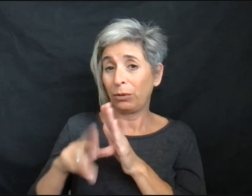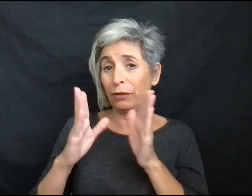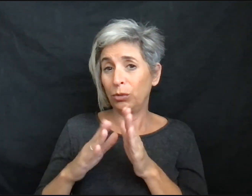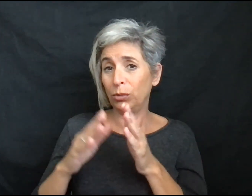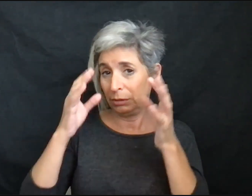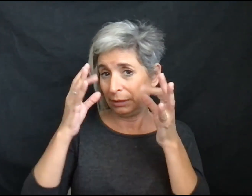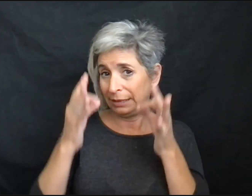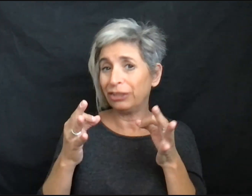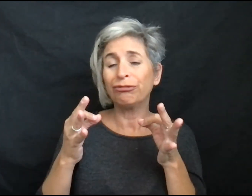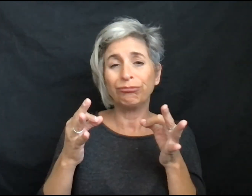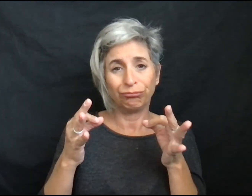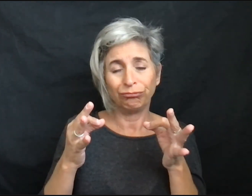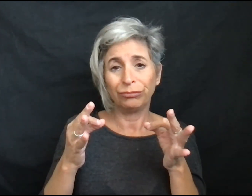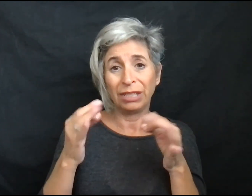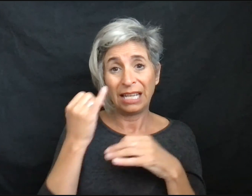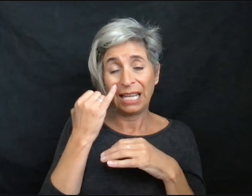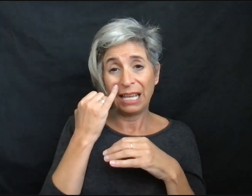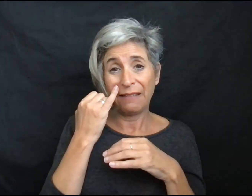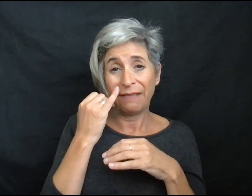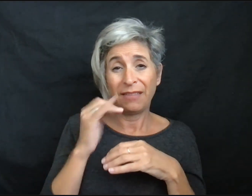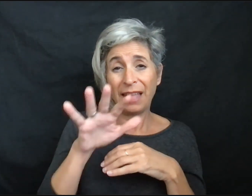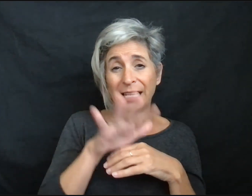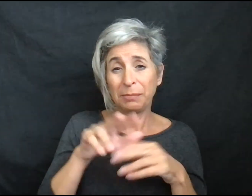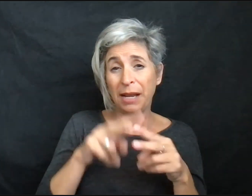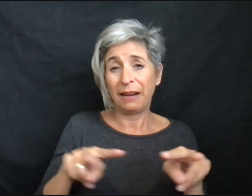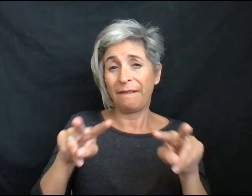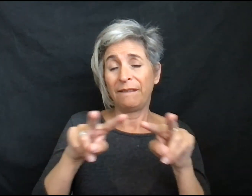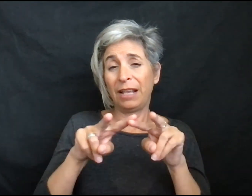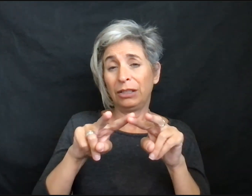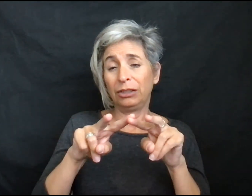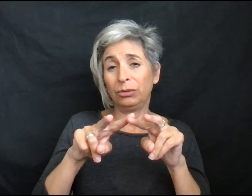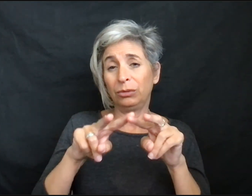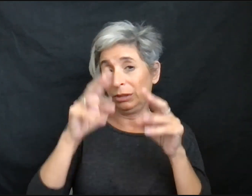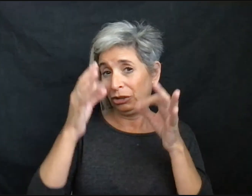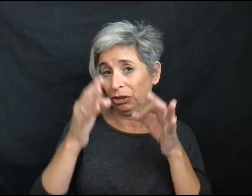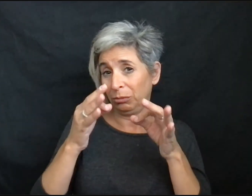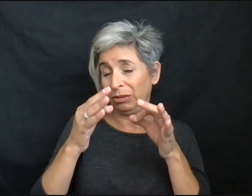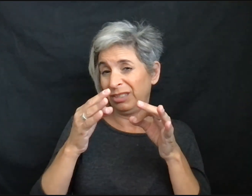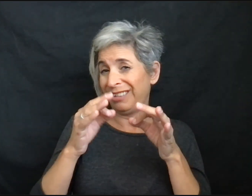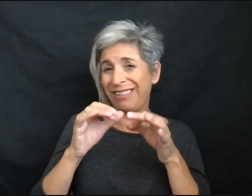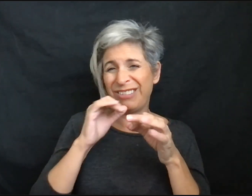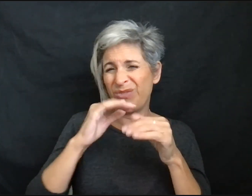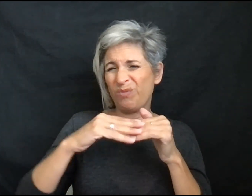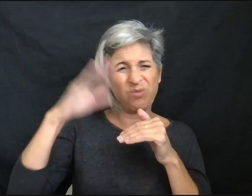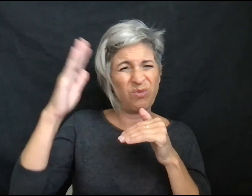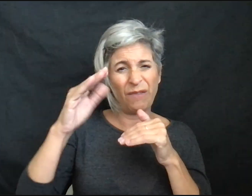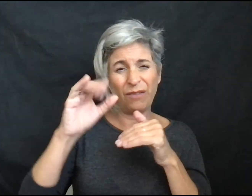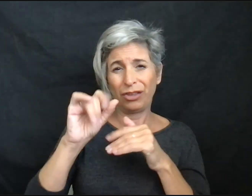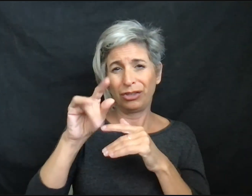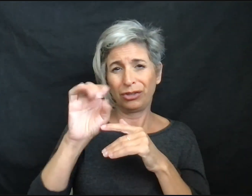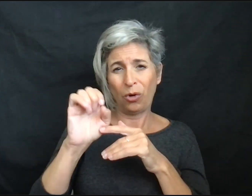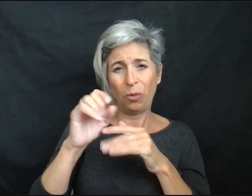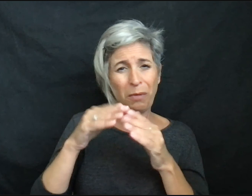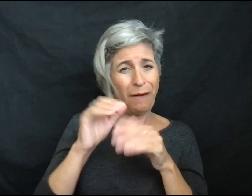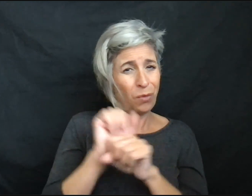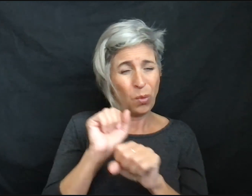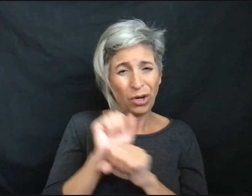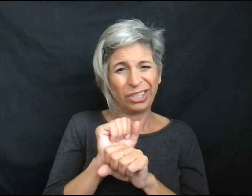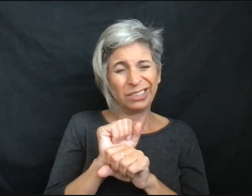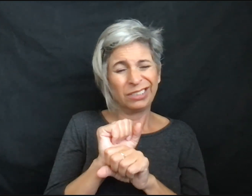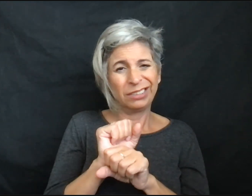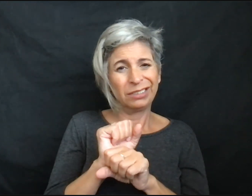discretion, if the estimated value is determined to be unreasonable for the scope of work